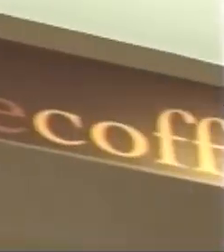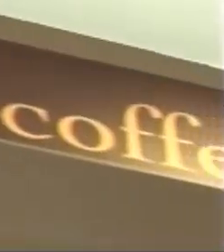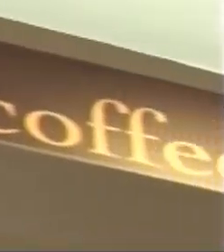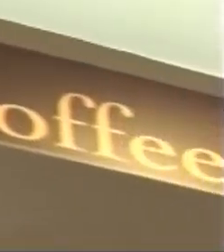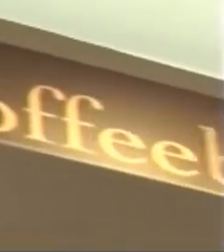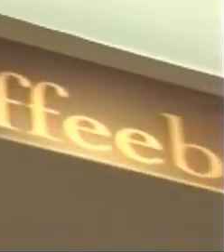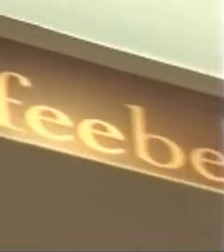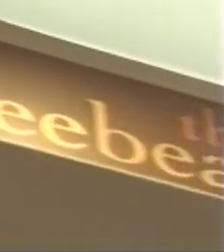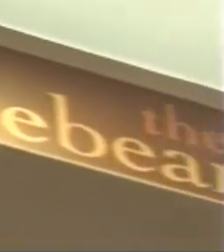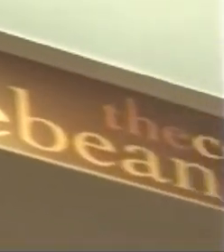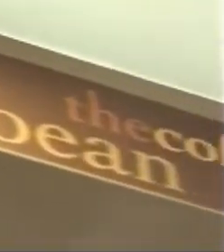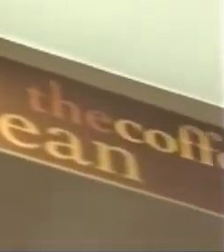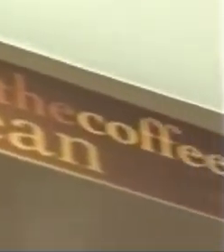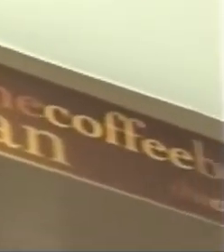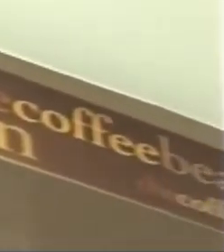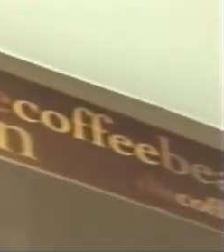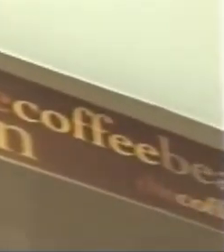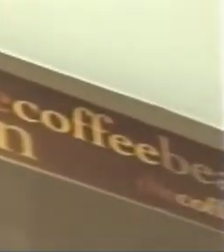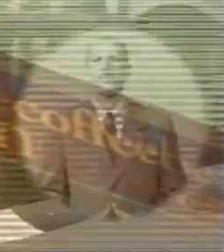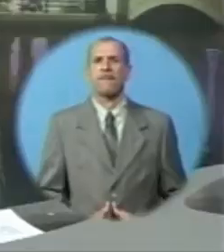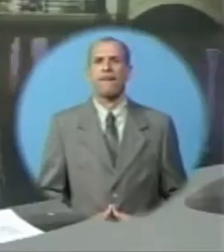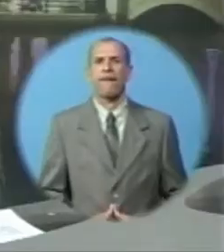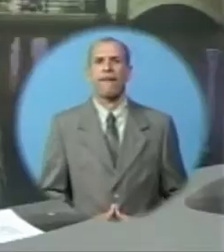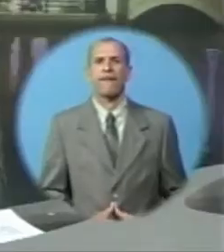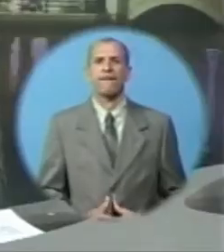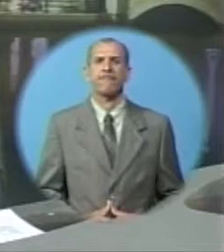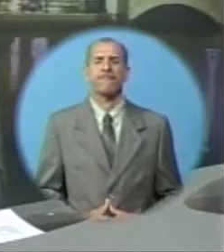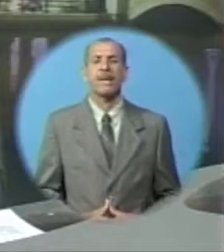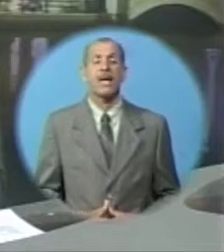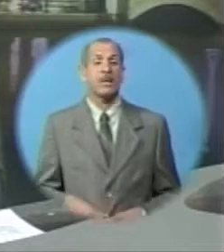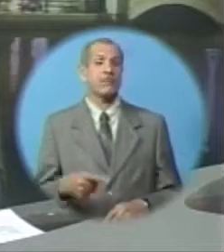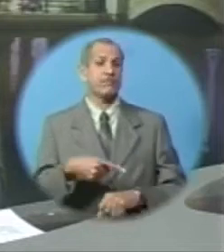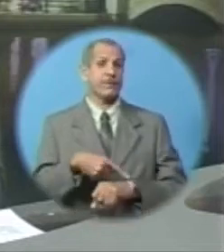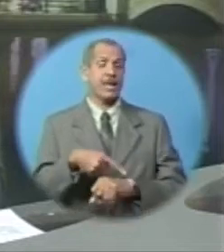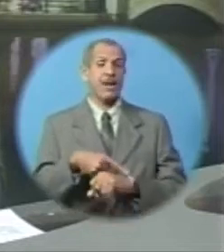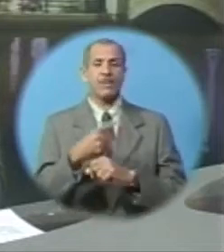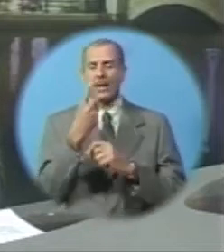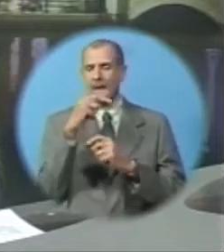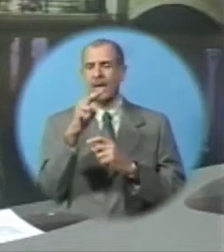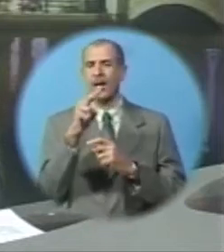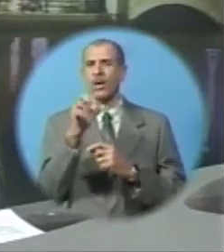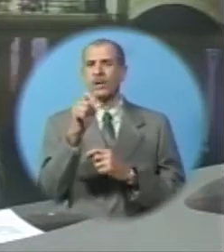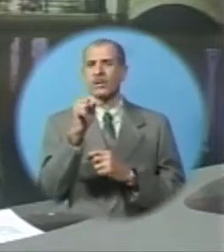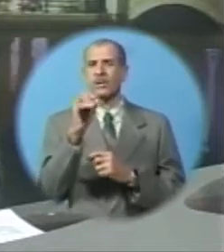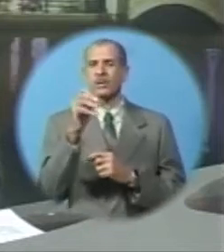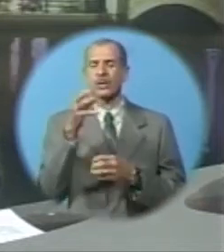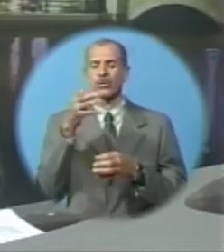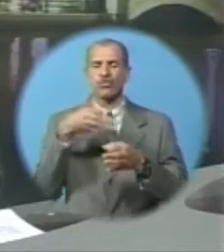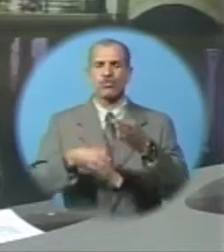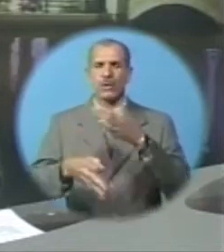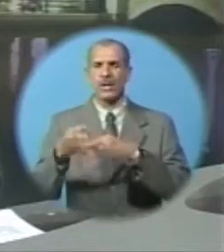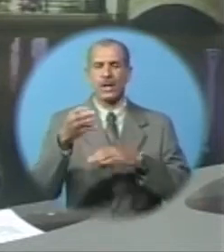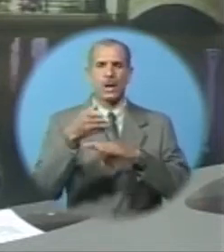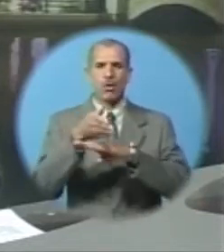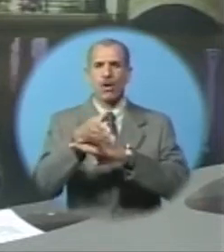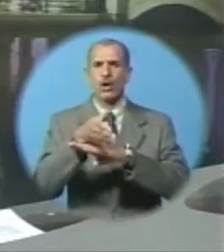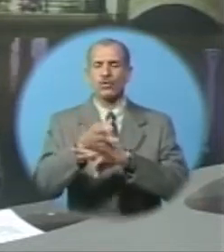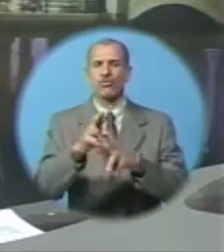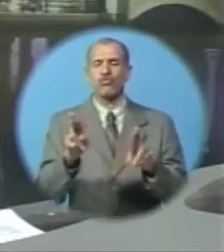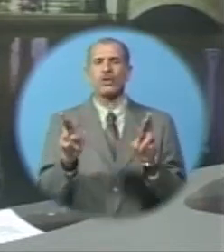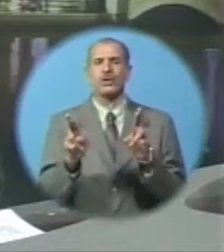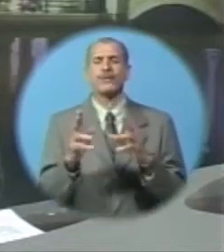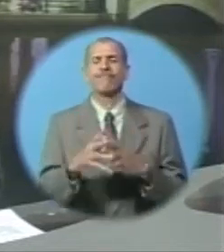Lord for the Business Report. Time now to take a look at how stocks traded on selected exchanges across the